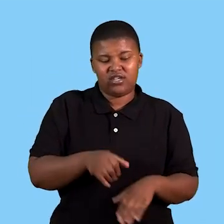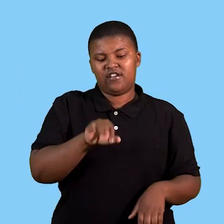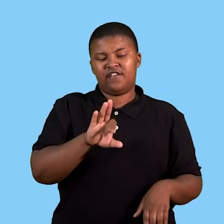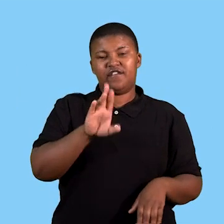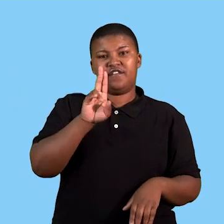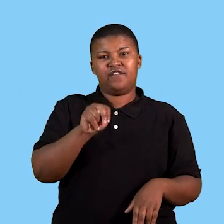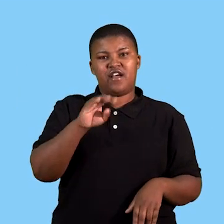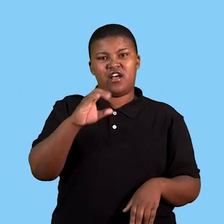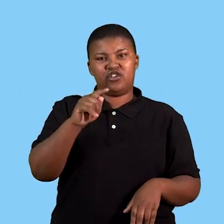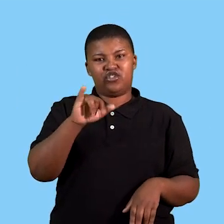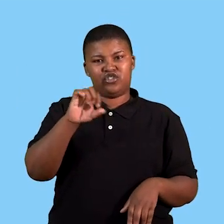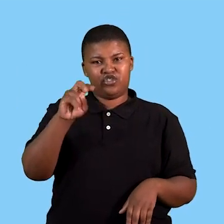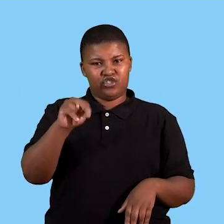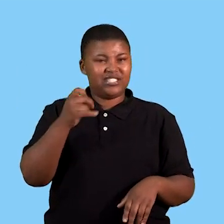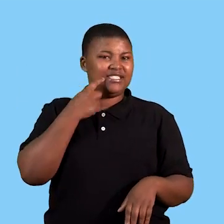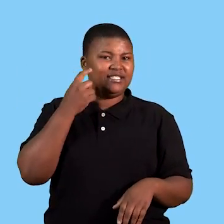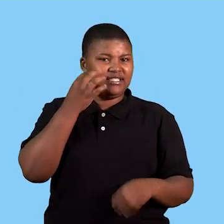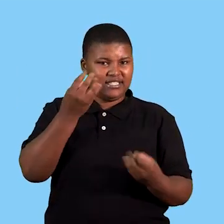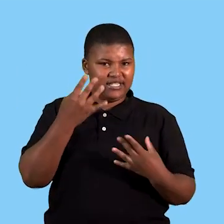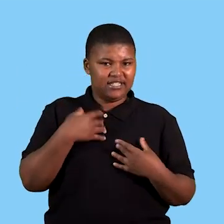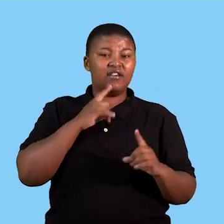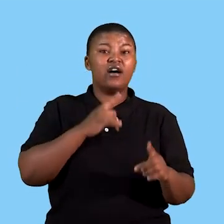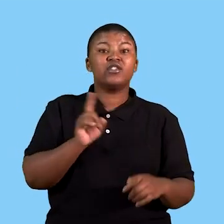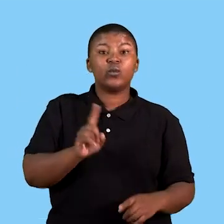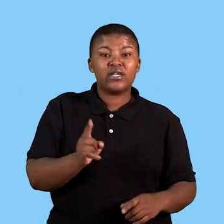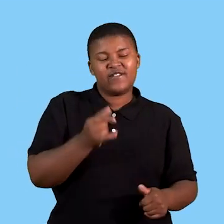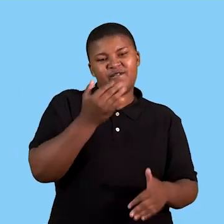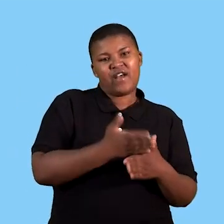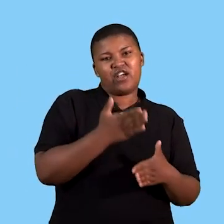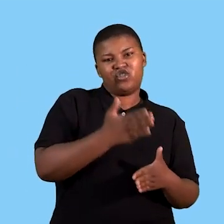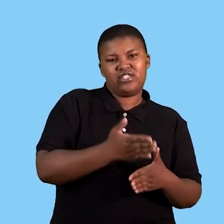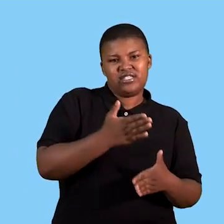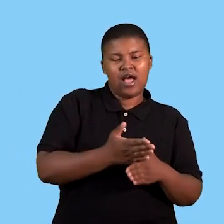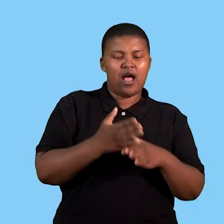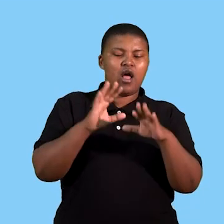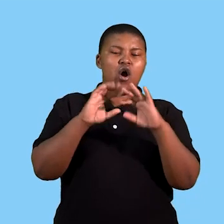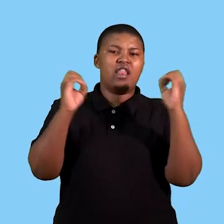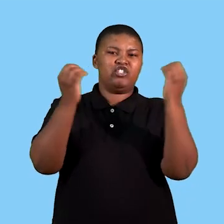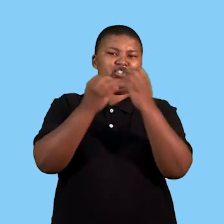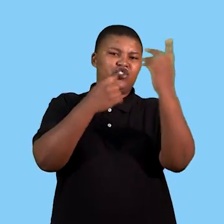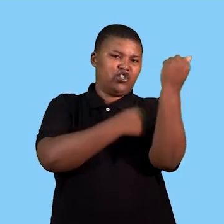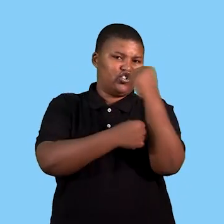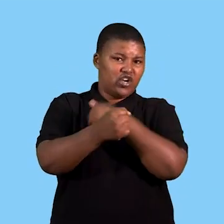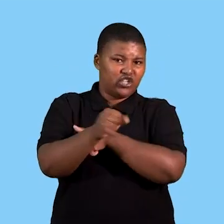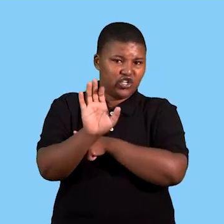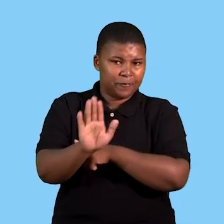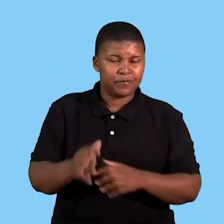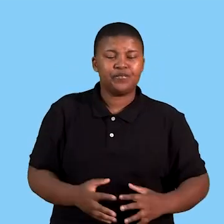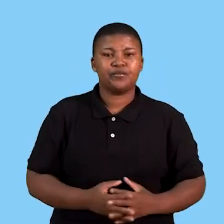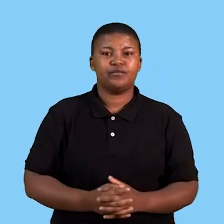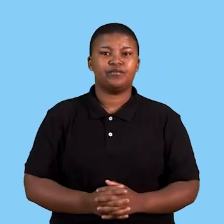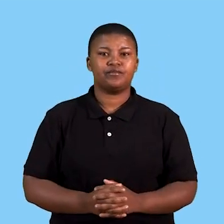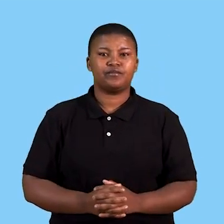is our clue, and this will then be the functional organizational